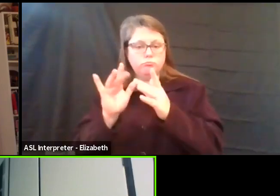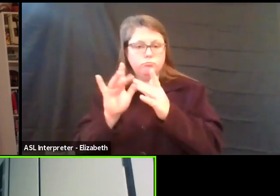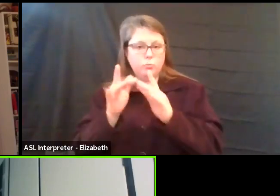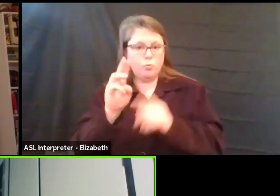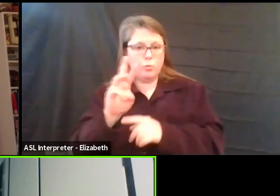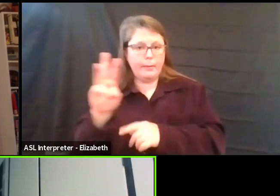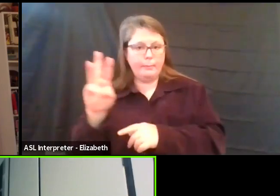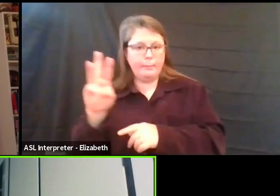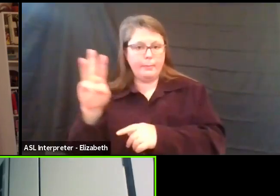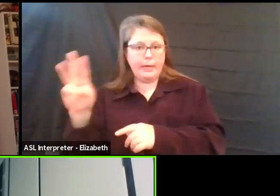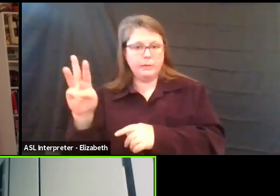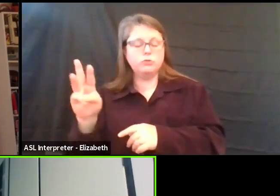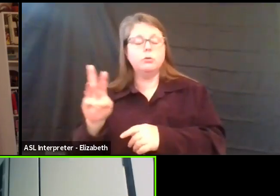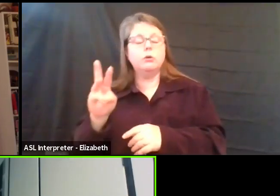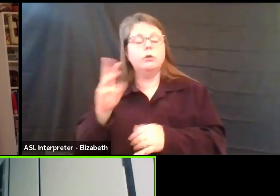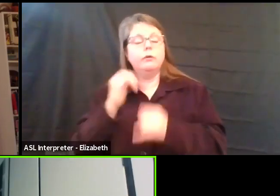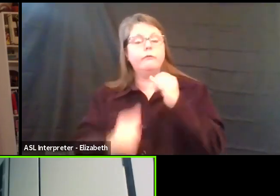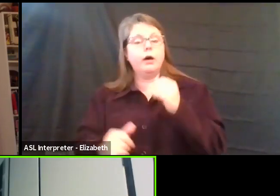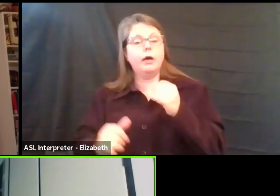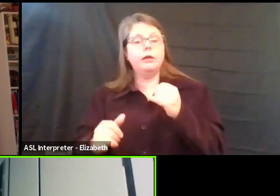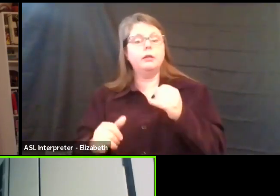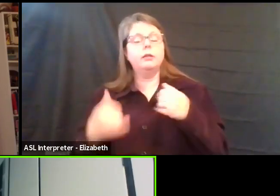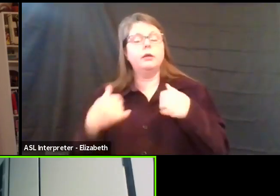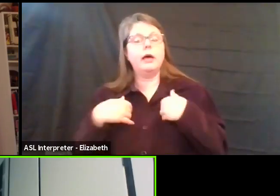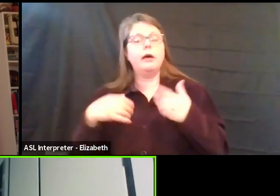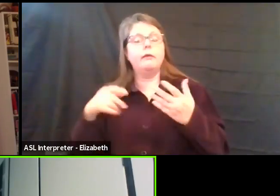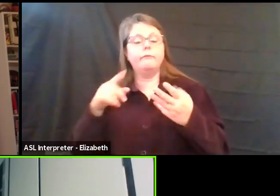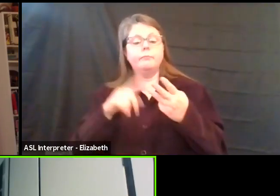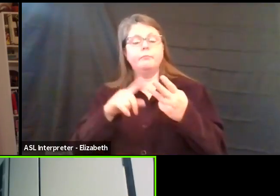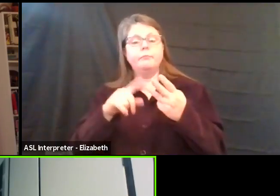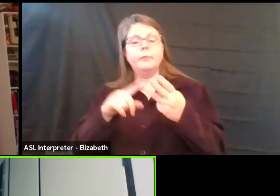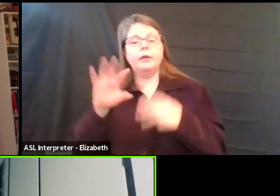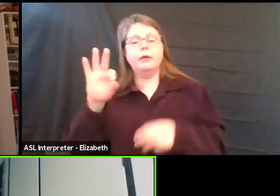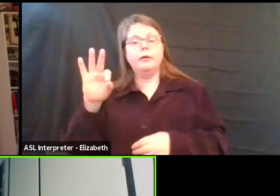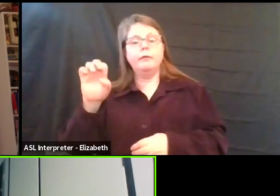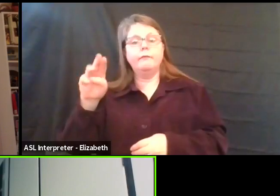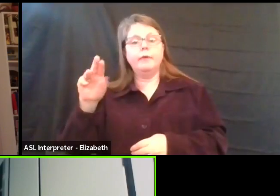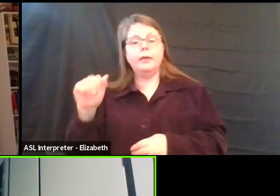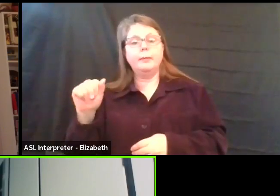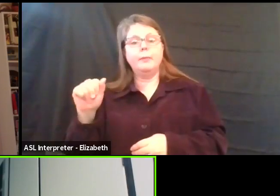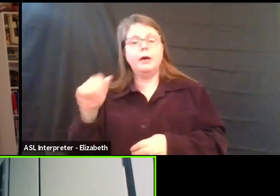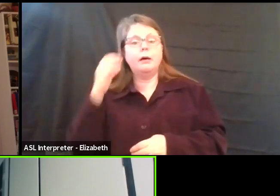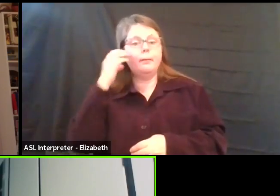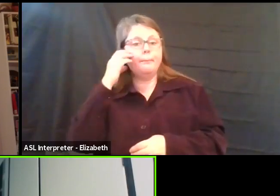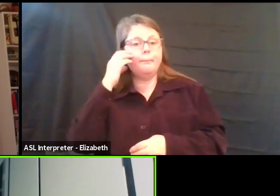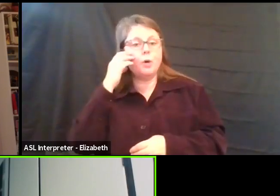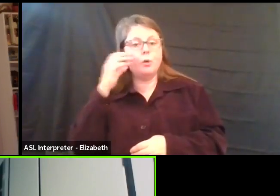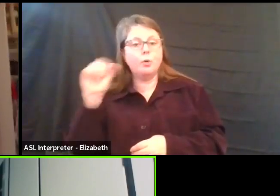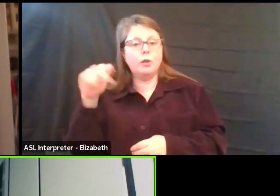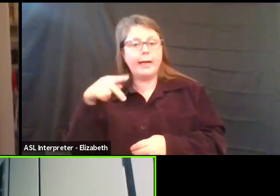app that you can download and you can register for assistance that way.